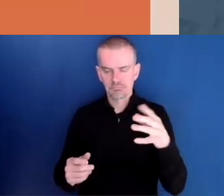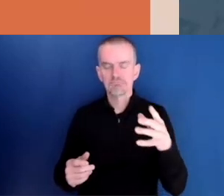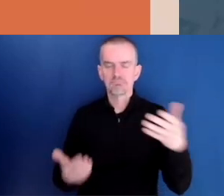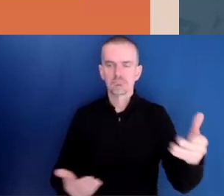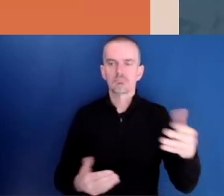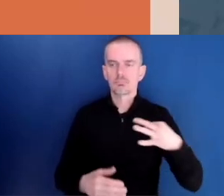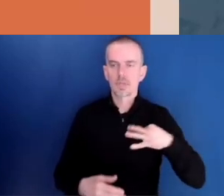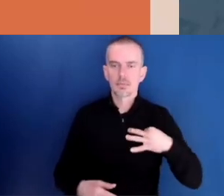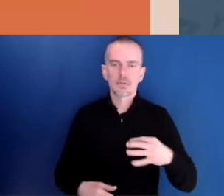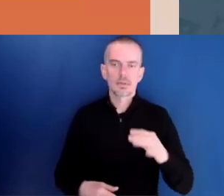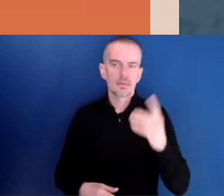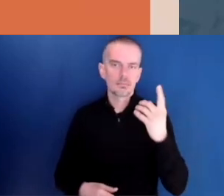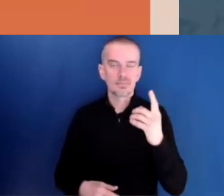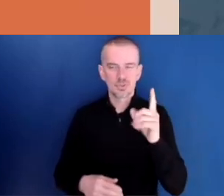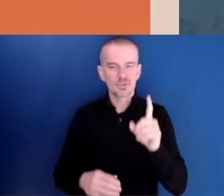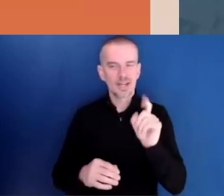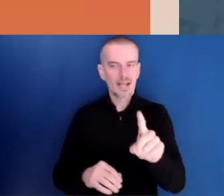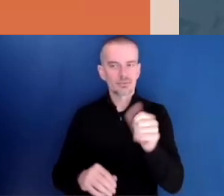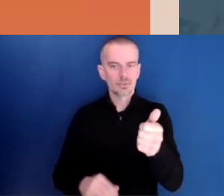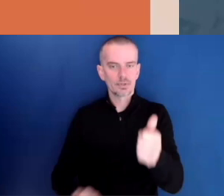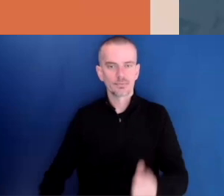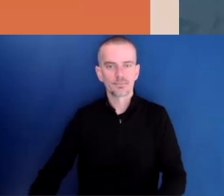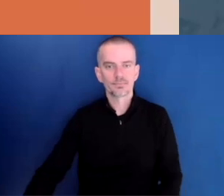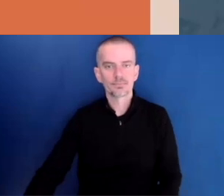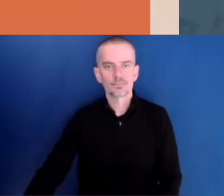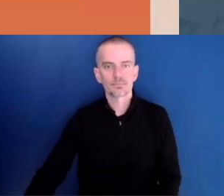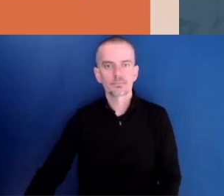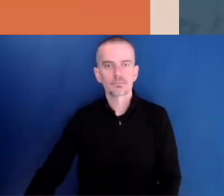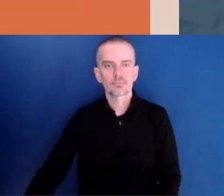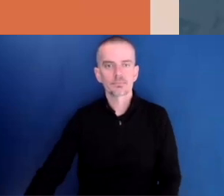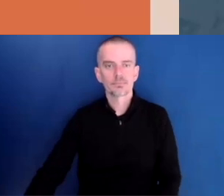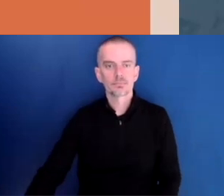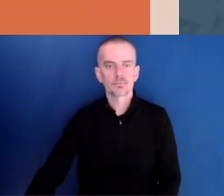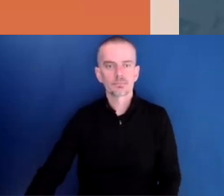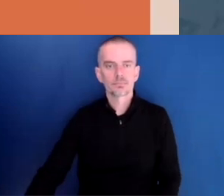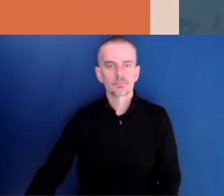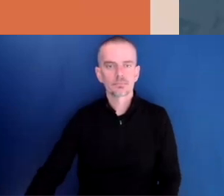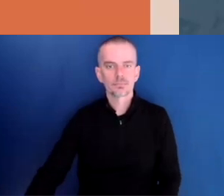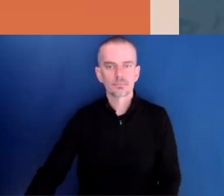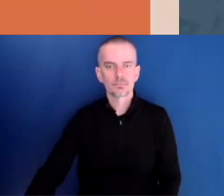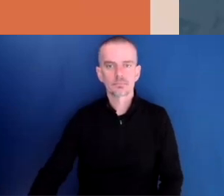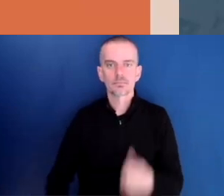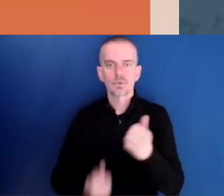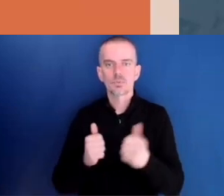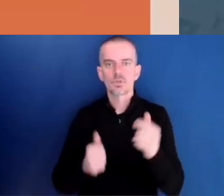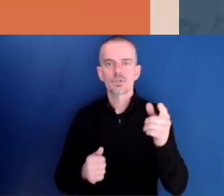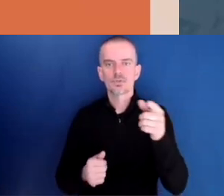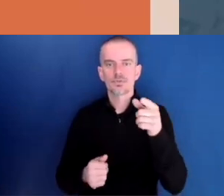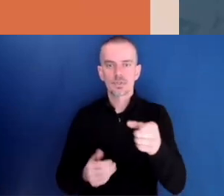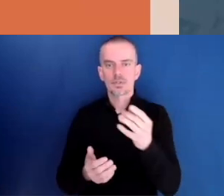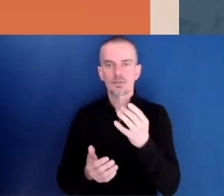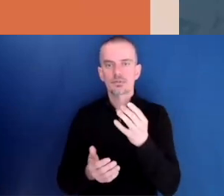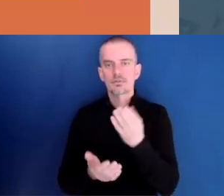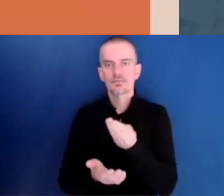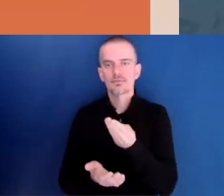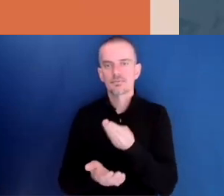one of the questions that you should be asking. Which of the following financial statements displays an organization's income and expenses